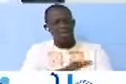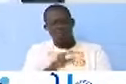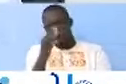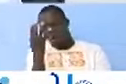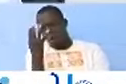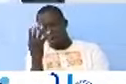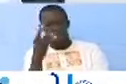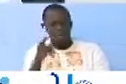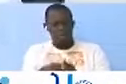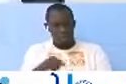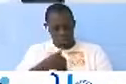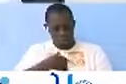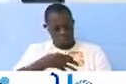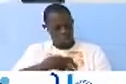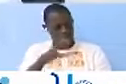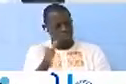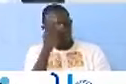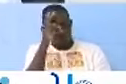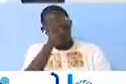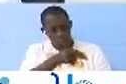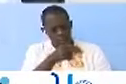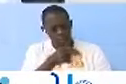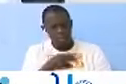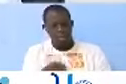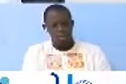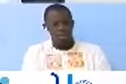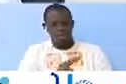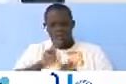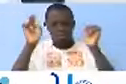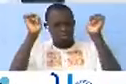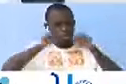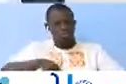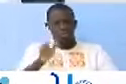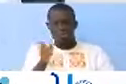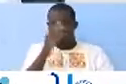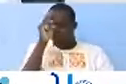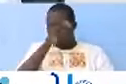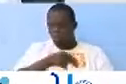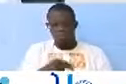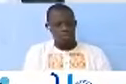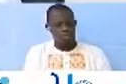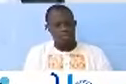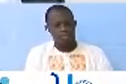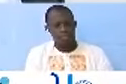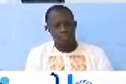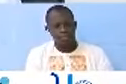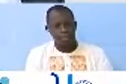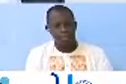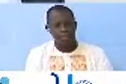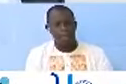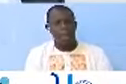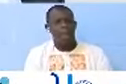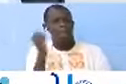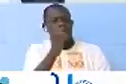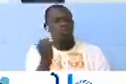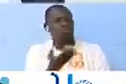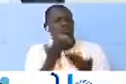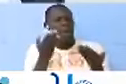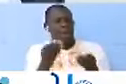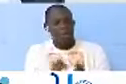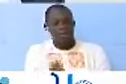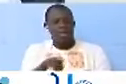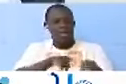When it was around 4 o'clock, I wanted to go home. Men say no. I cannot go home. I was unable to leave. But because of